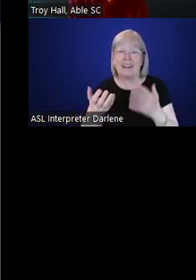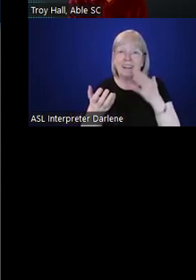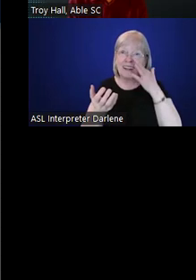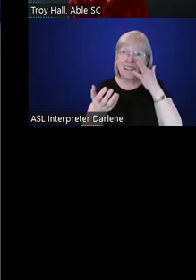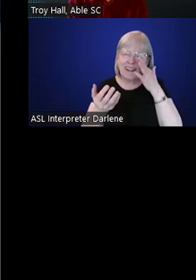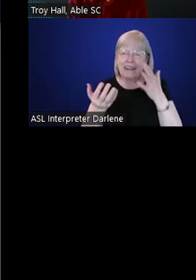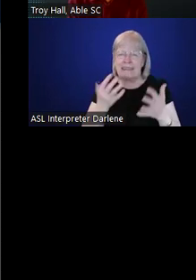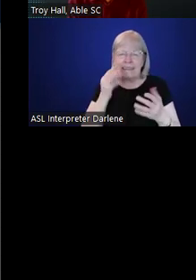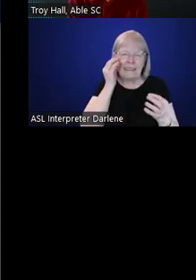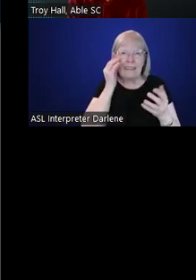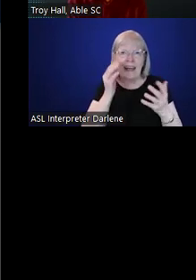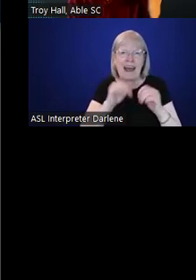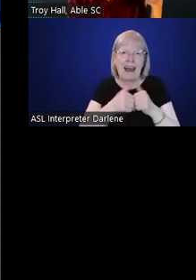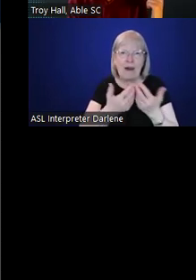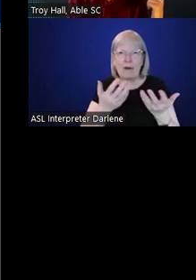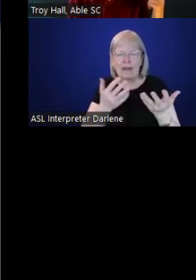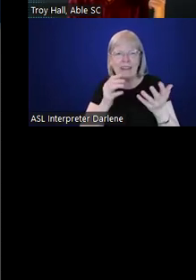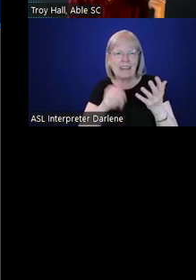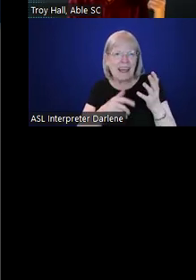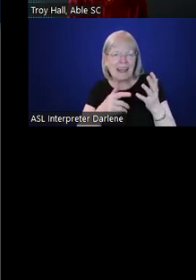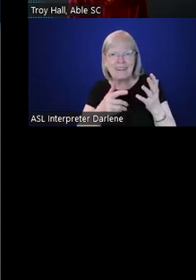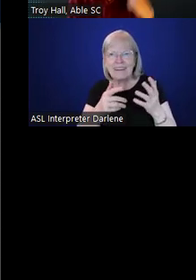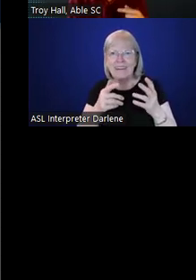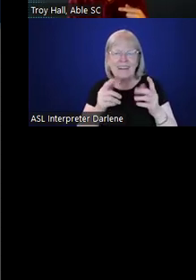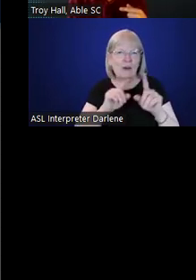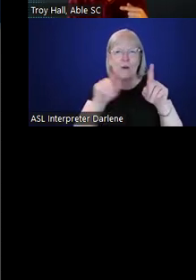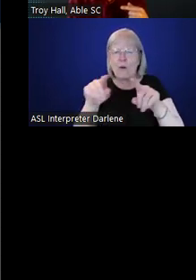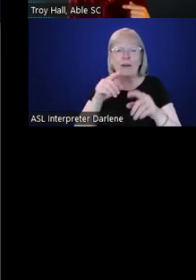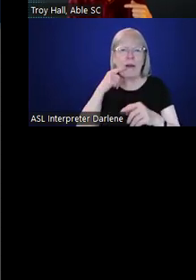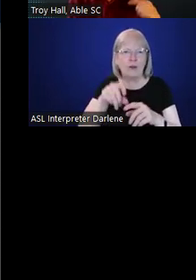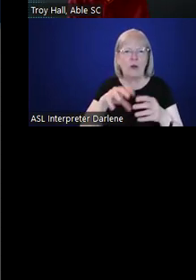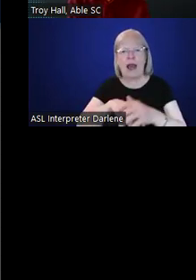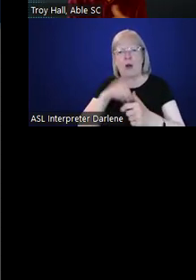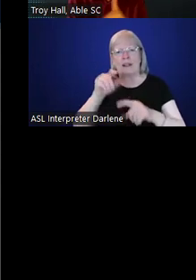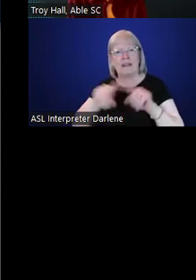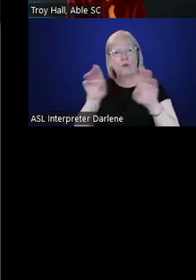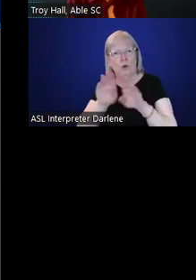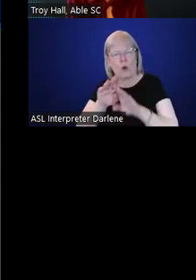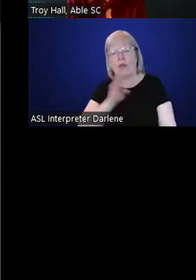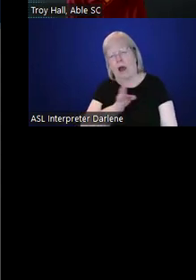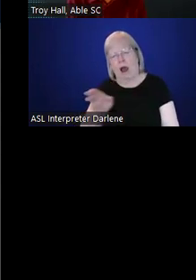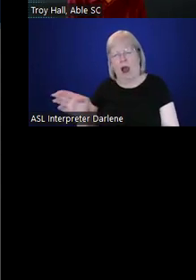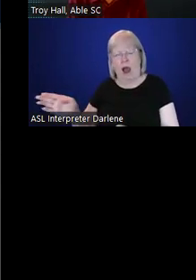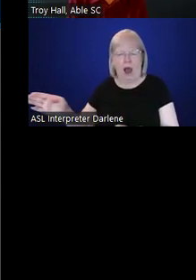field involved them leaving through a different exit, going around the building, and then having to exit through another gate to access the